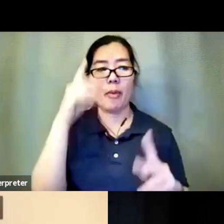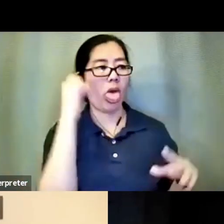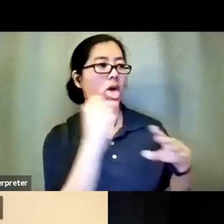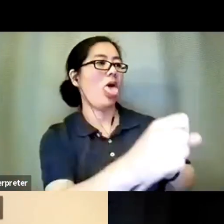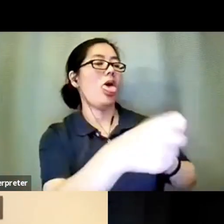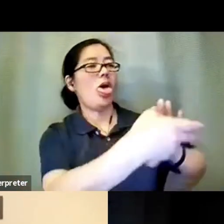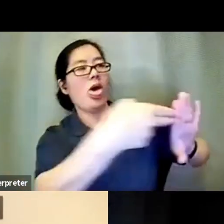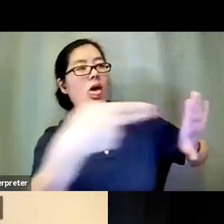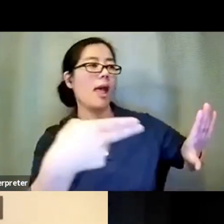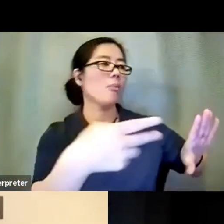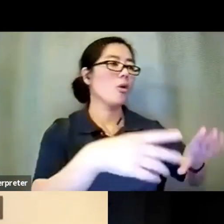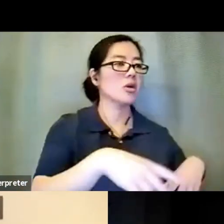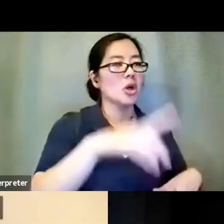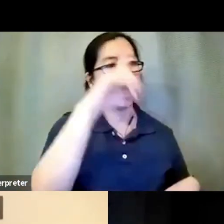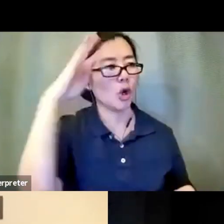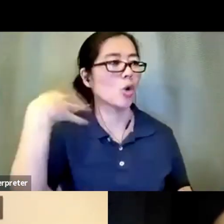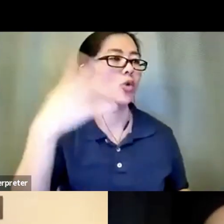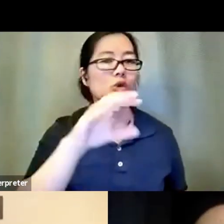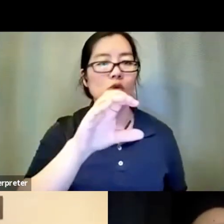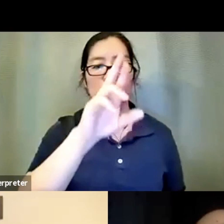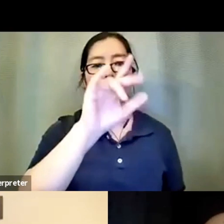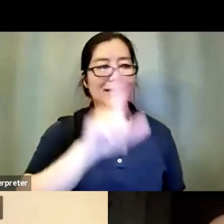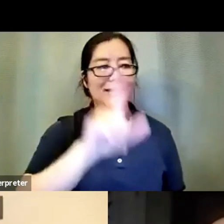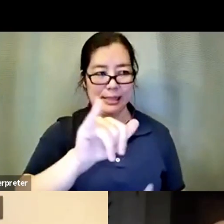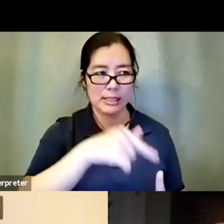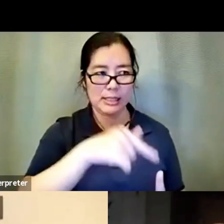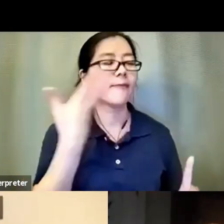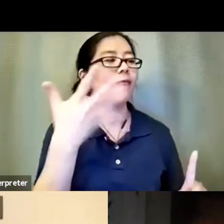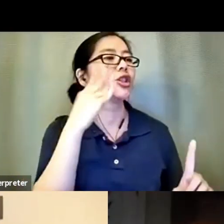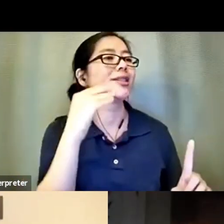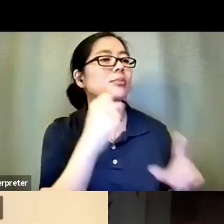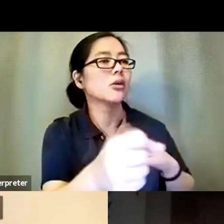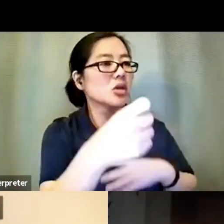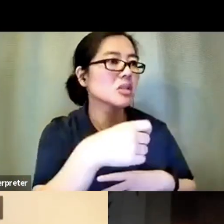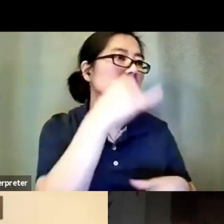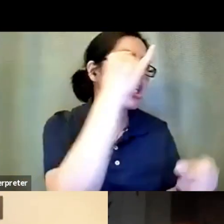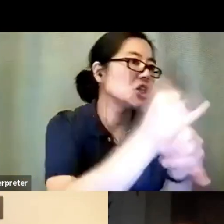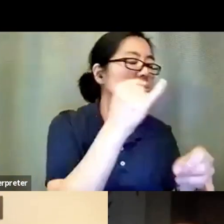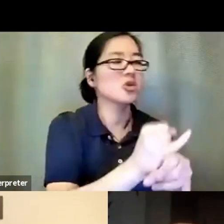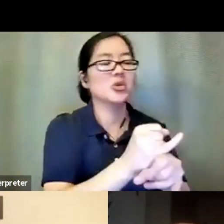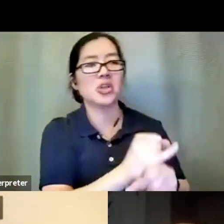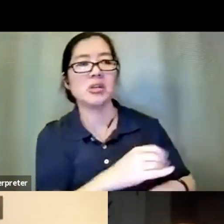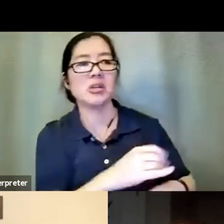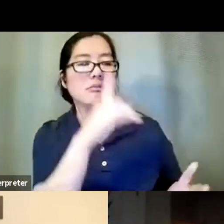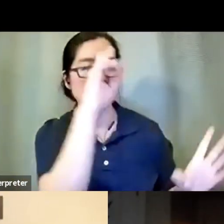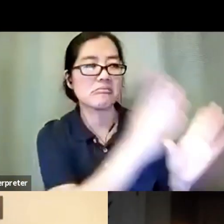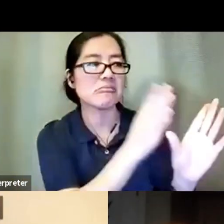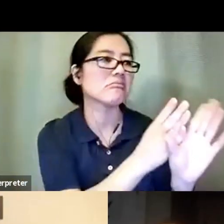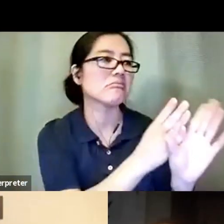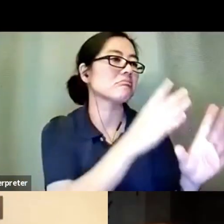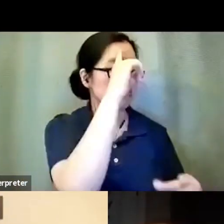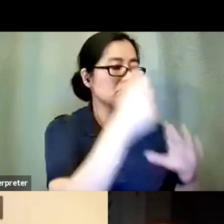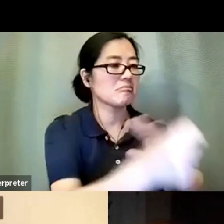crazy, who've experienced psychiatrization, whether that means being locked up or institutionalized or being in